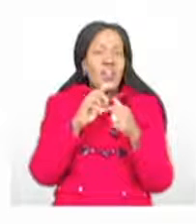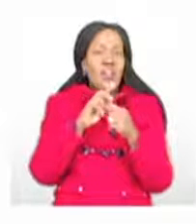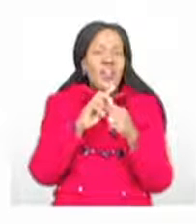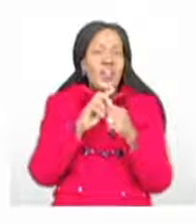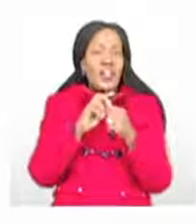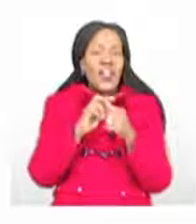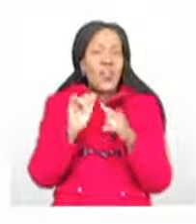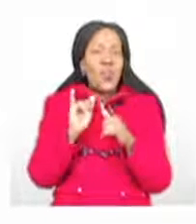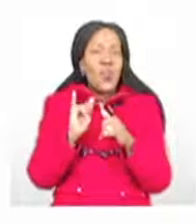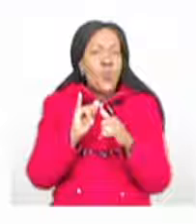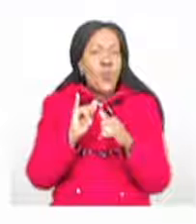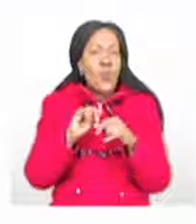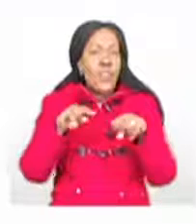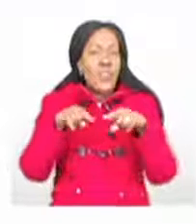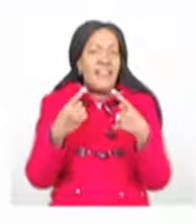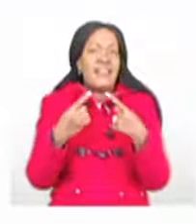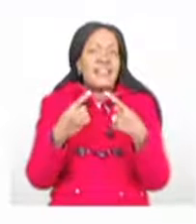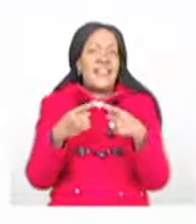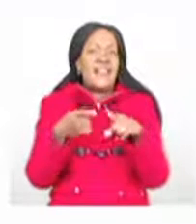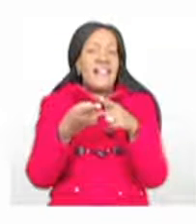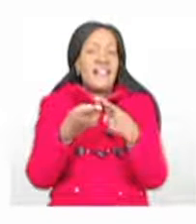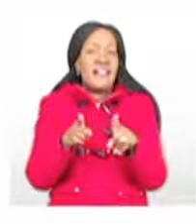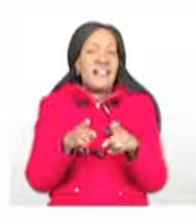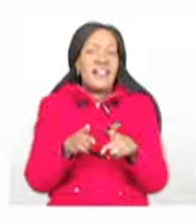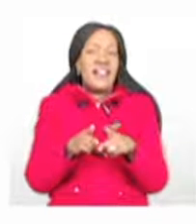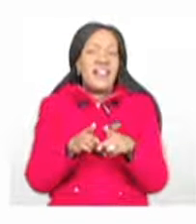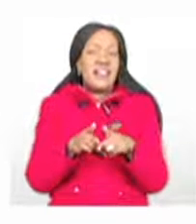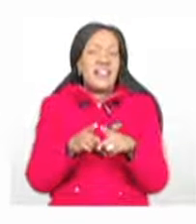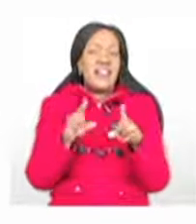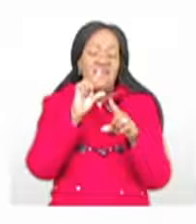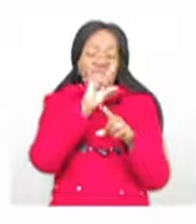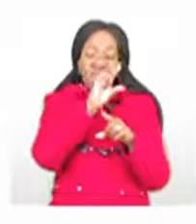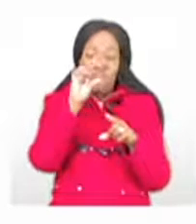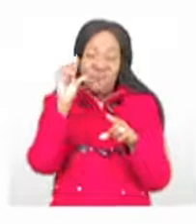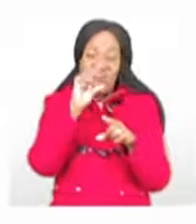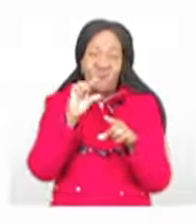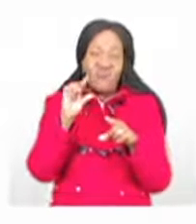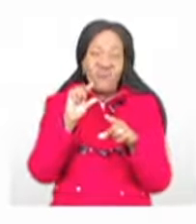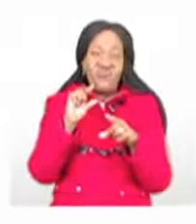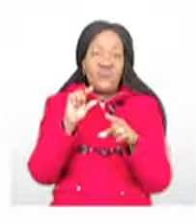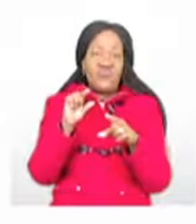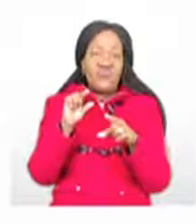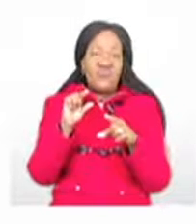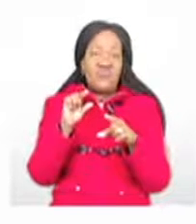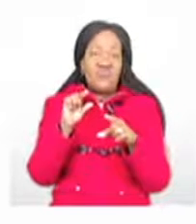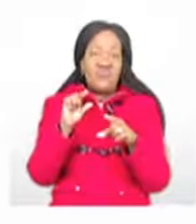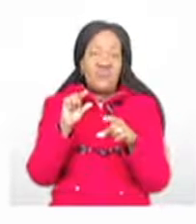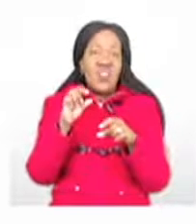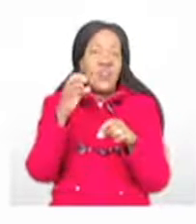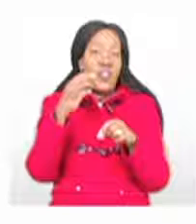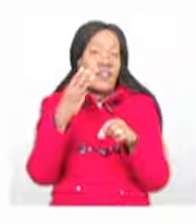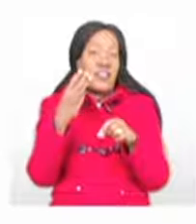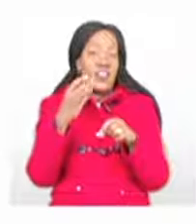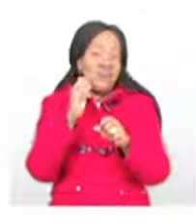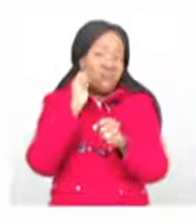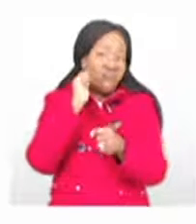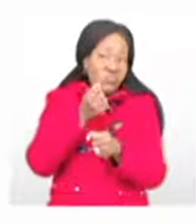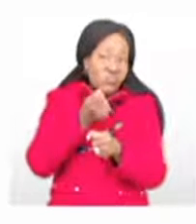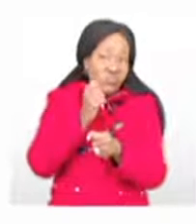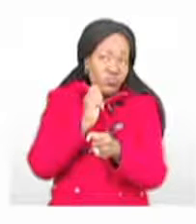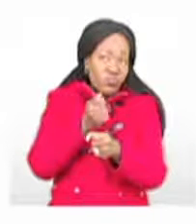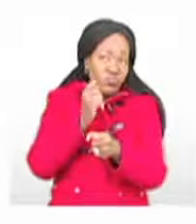which tools are different. In the first row, we have 3